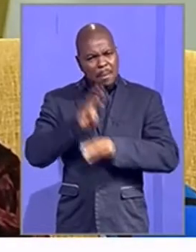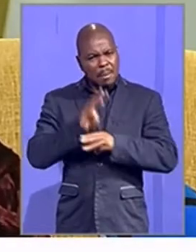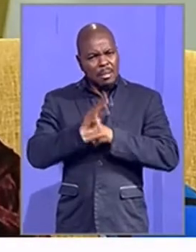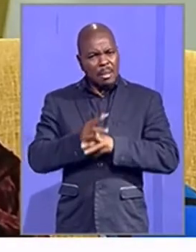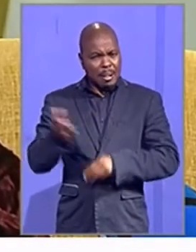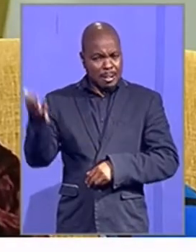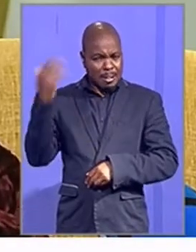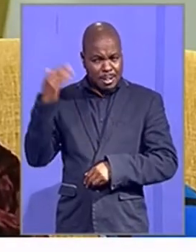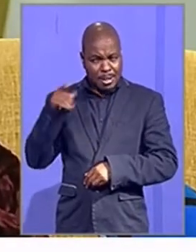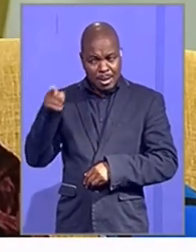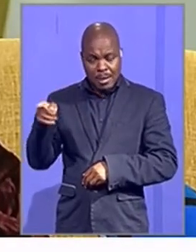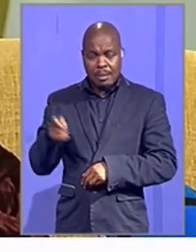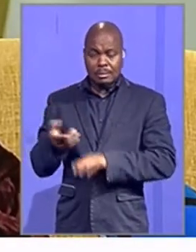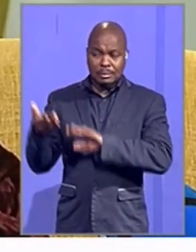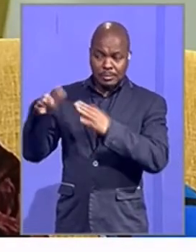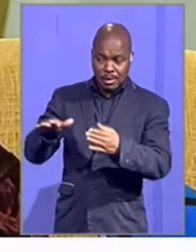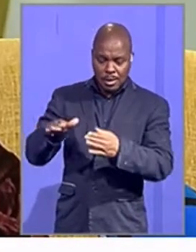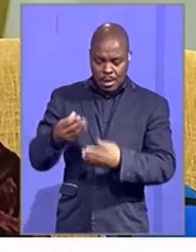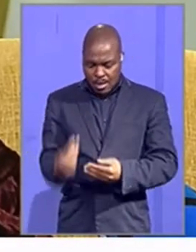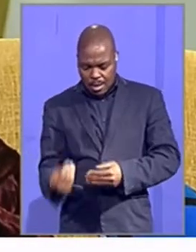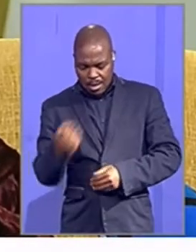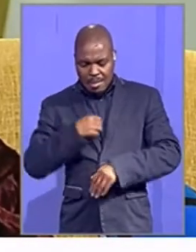3 months old at the time.